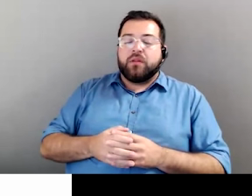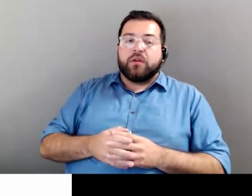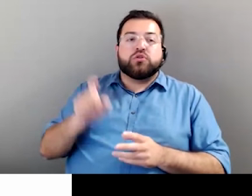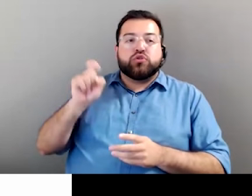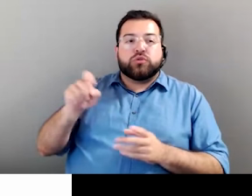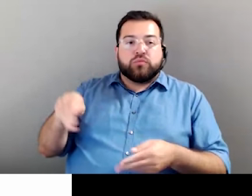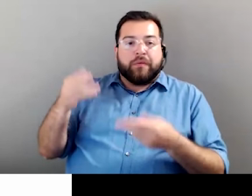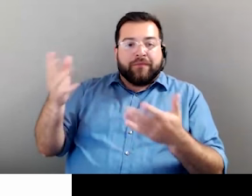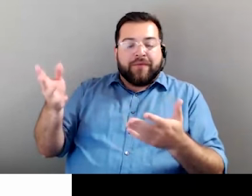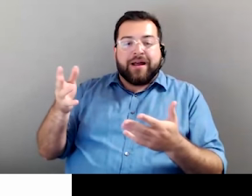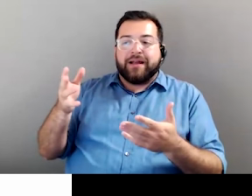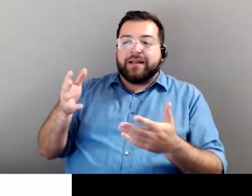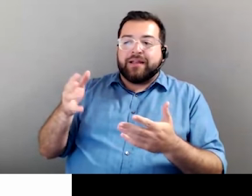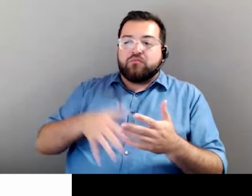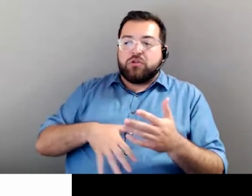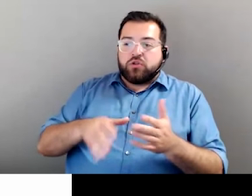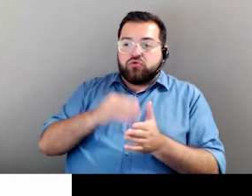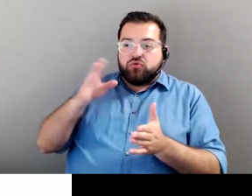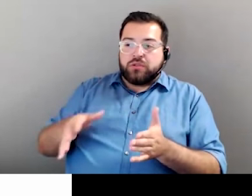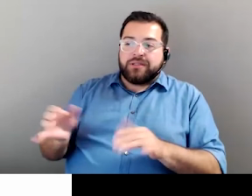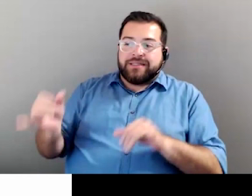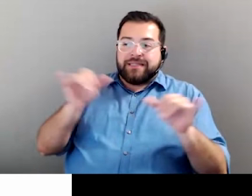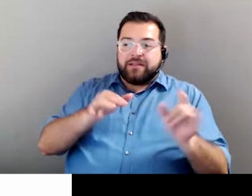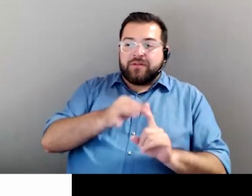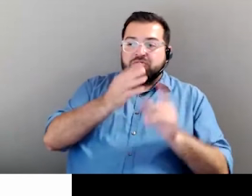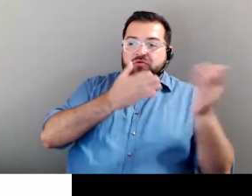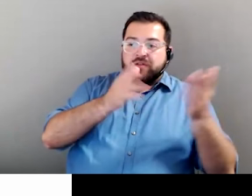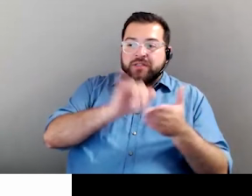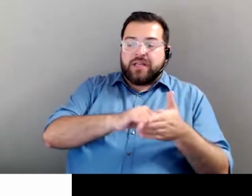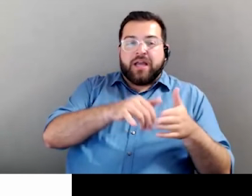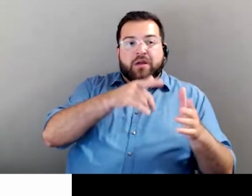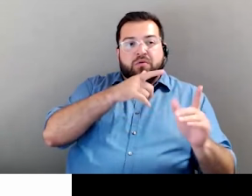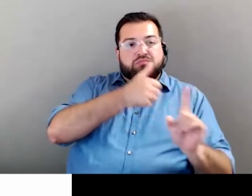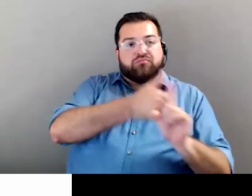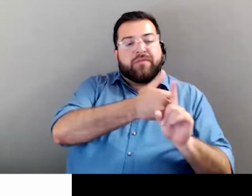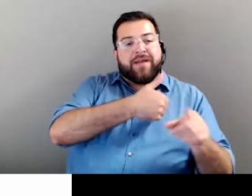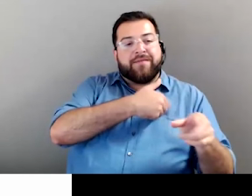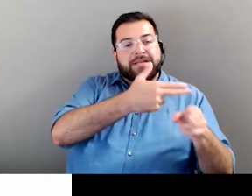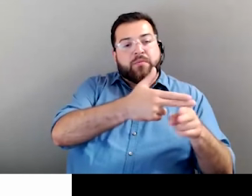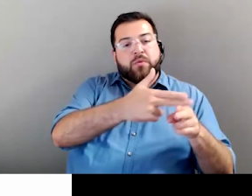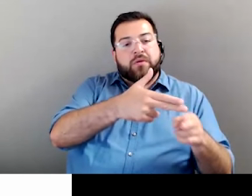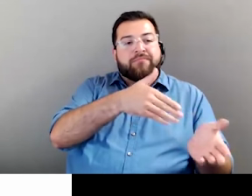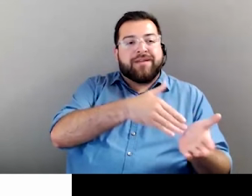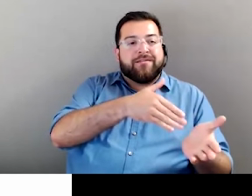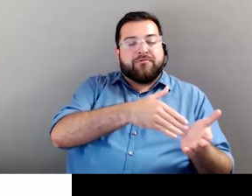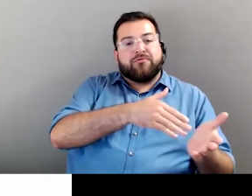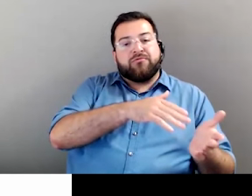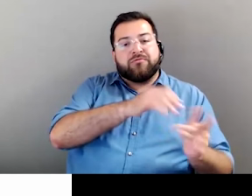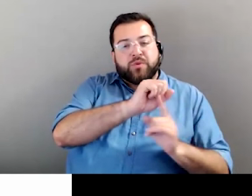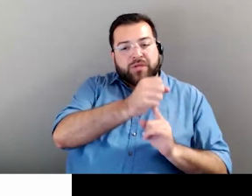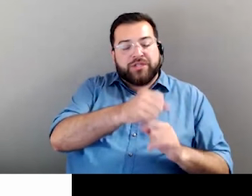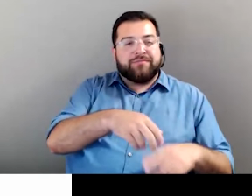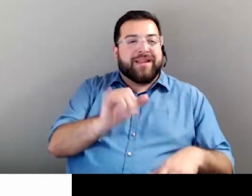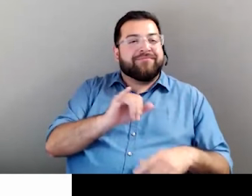services it provides to students with temporary medical conditions. So like independent study sometimes,